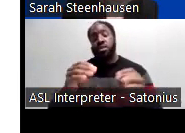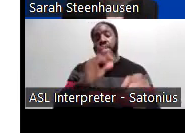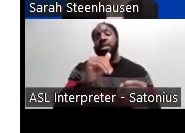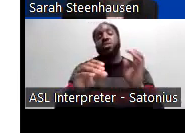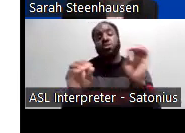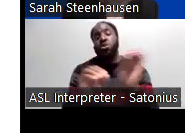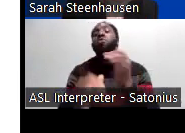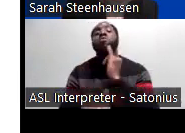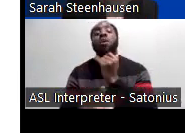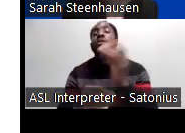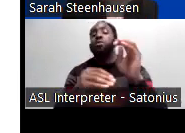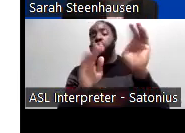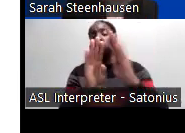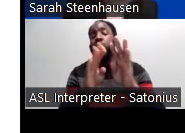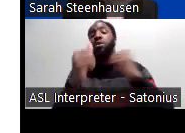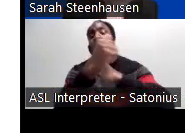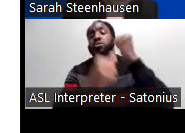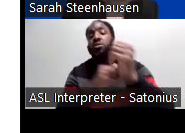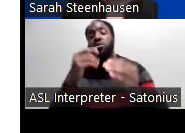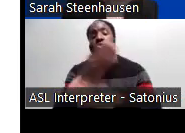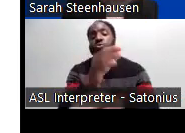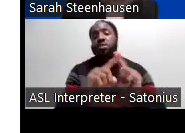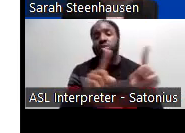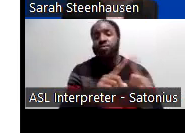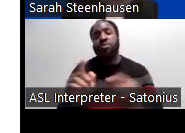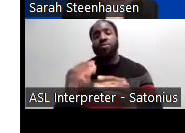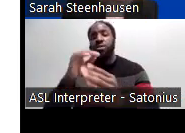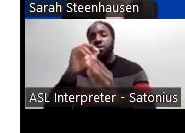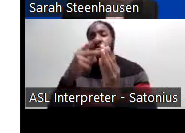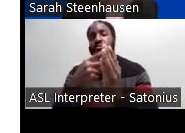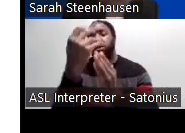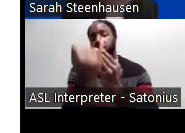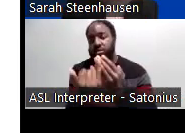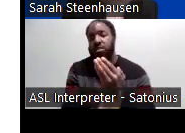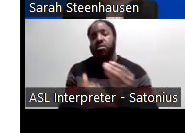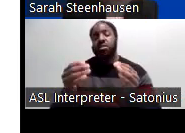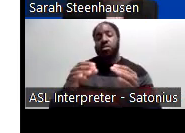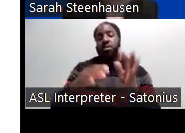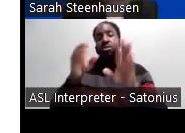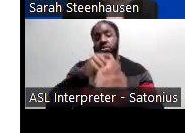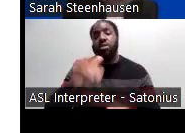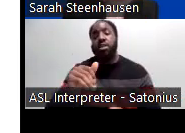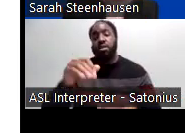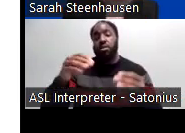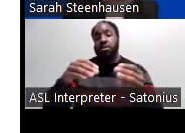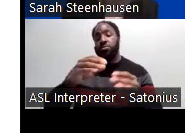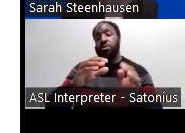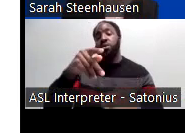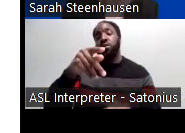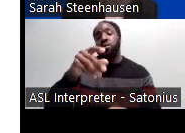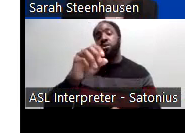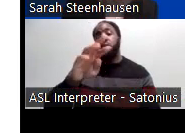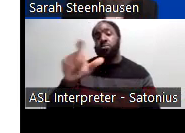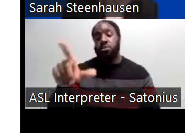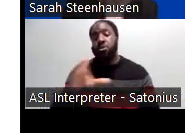infrastructure through a number of different initiatives, including a consumer-facing web portal, as well as a customer